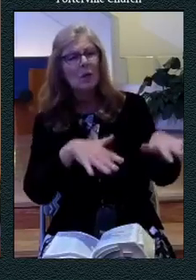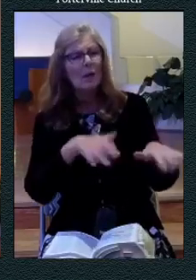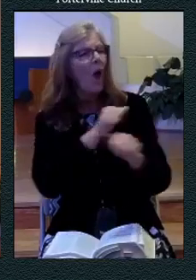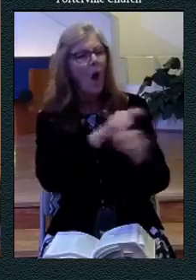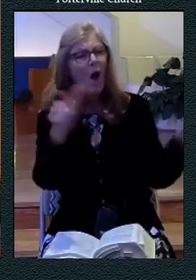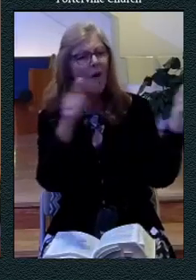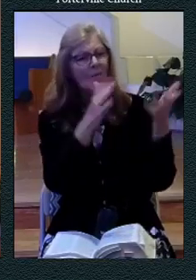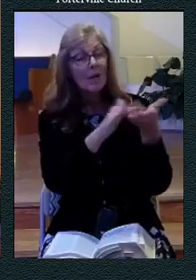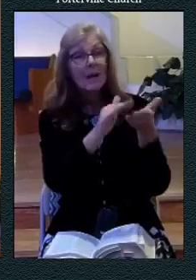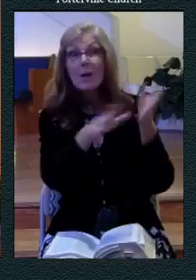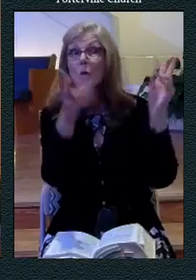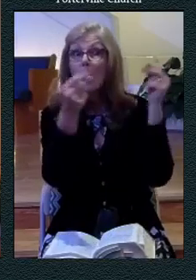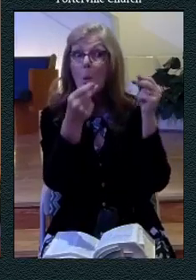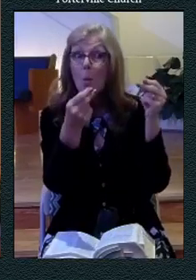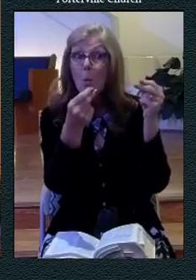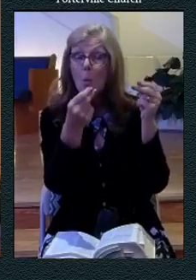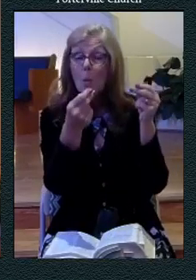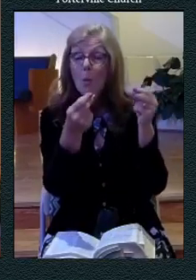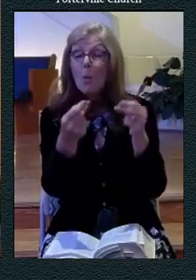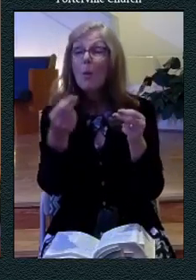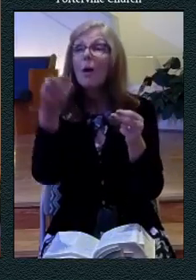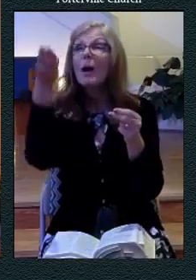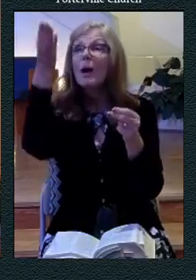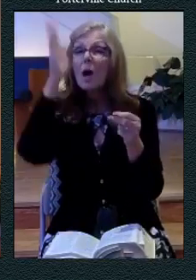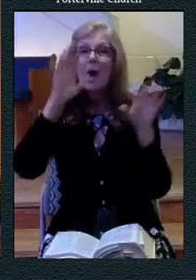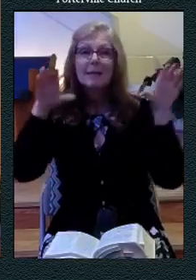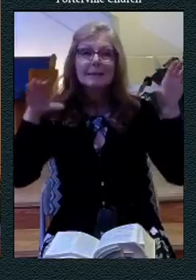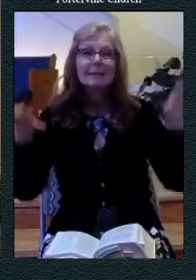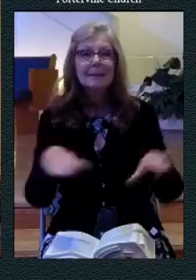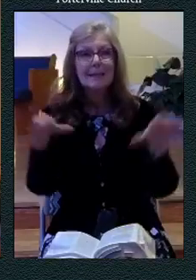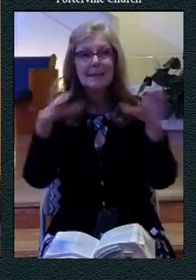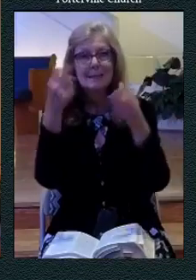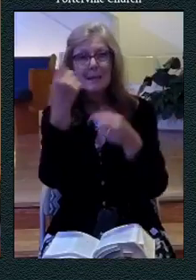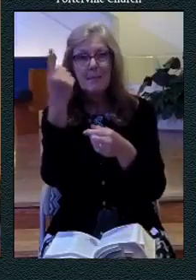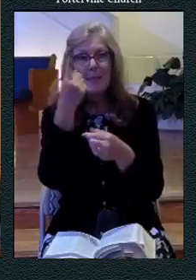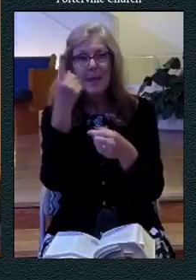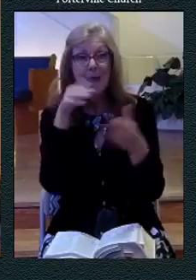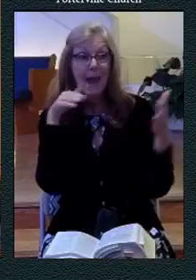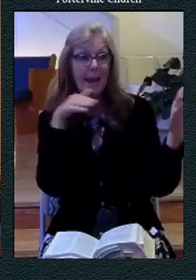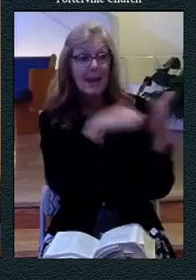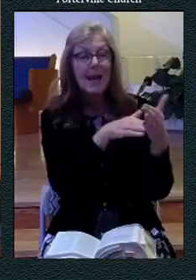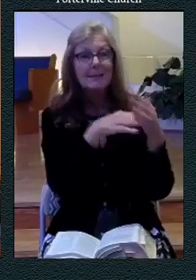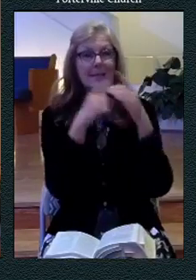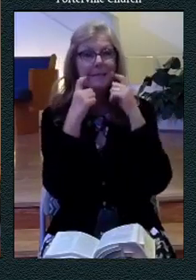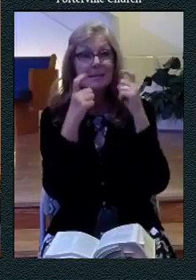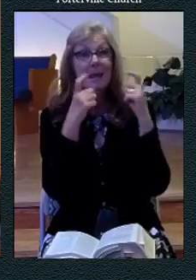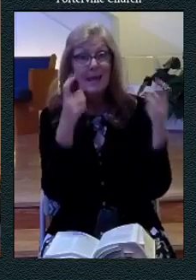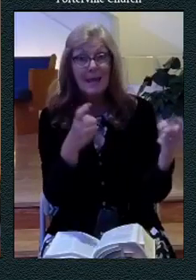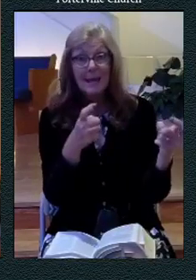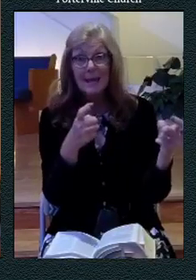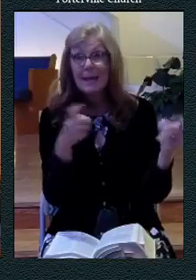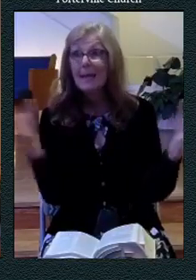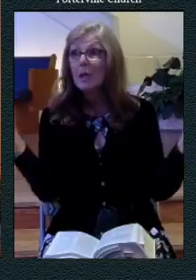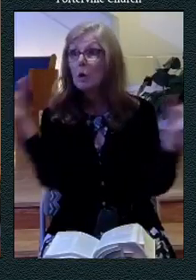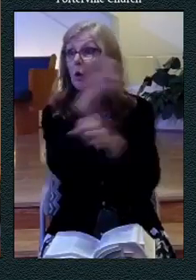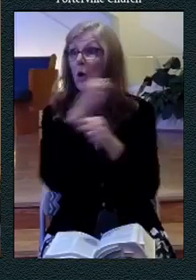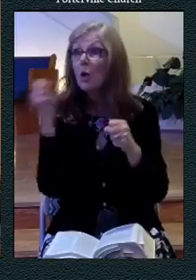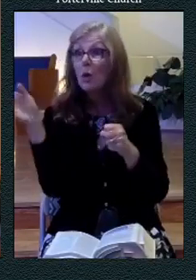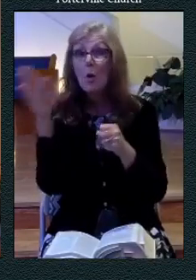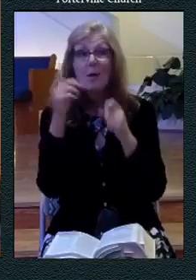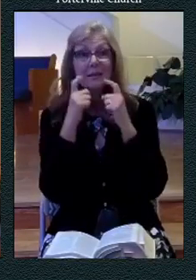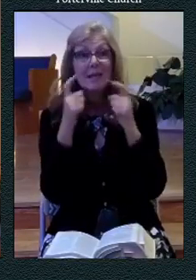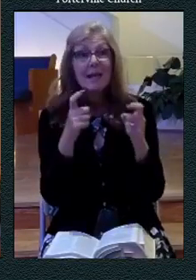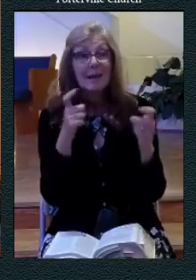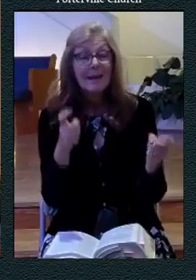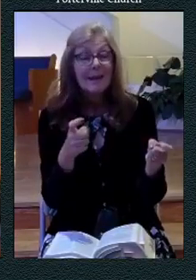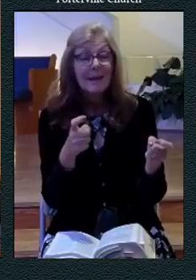No, he took concrete action against human sin, and he judged your sin. It's not that he